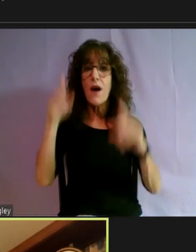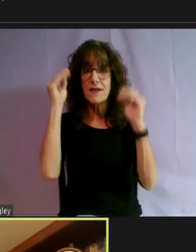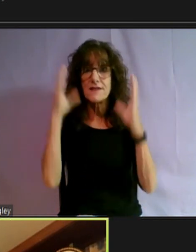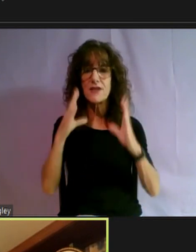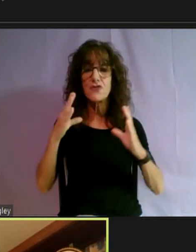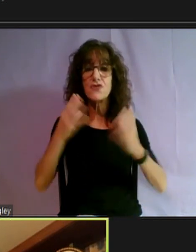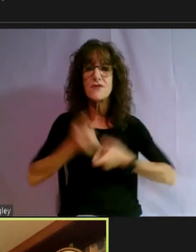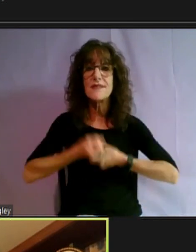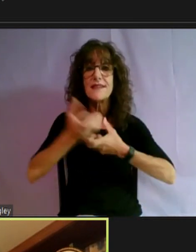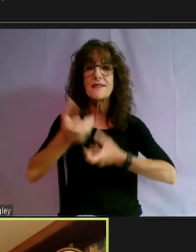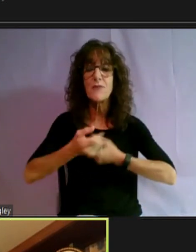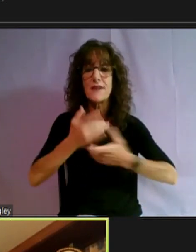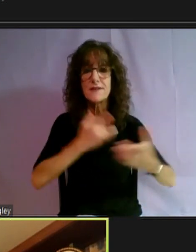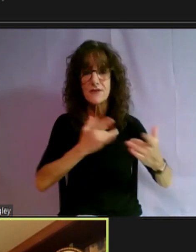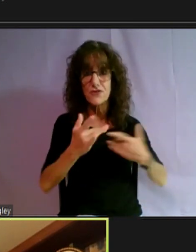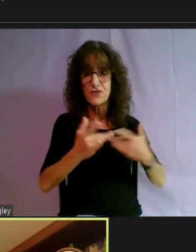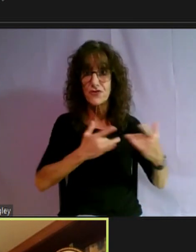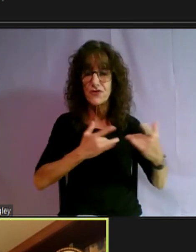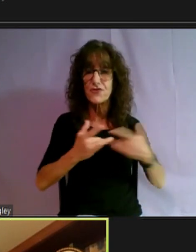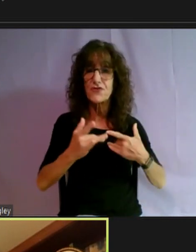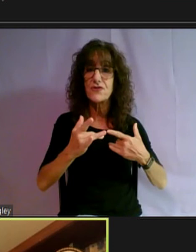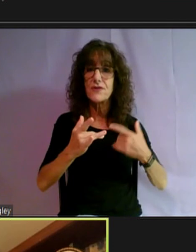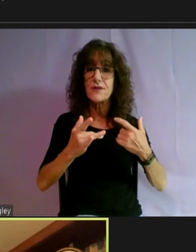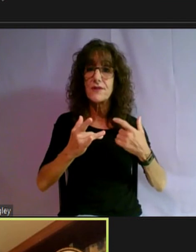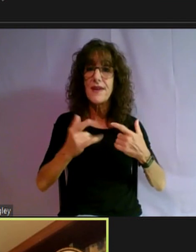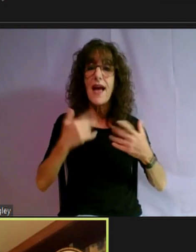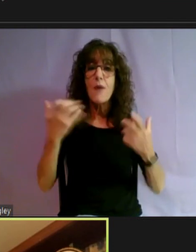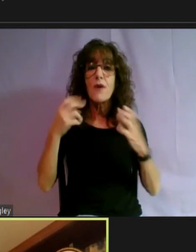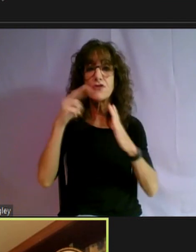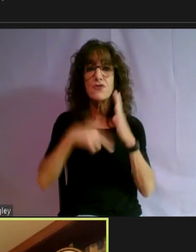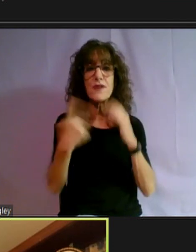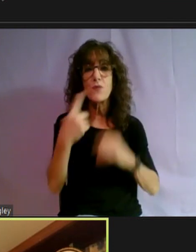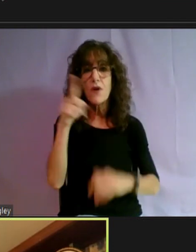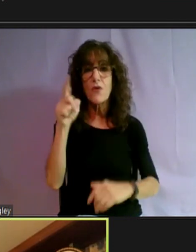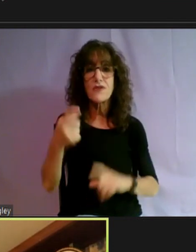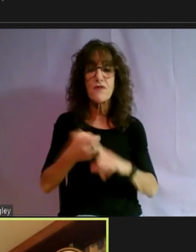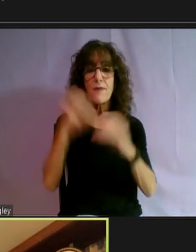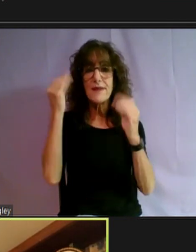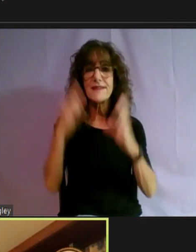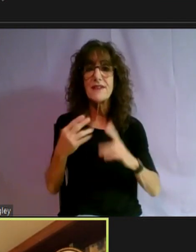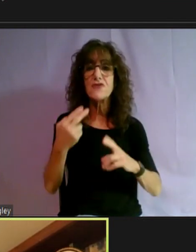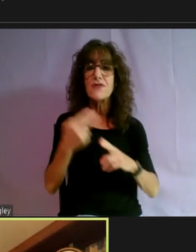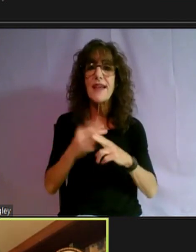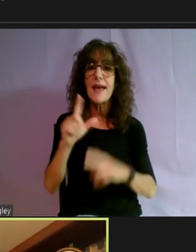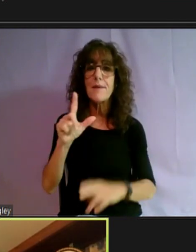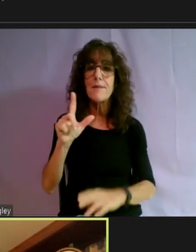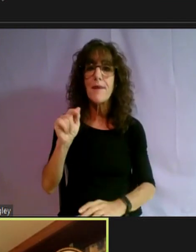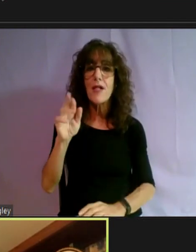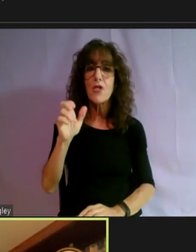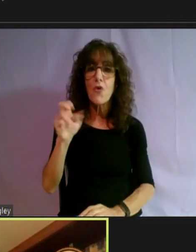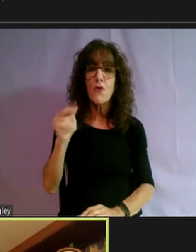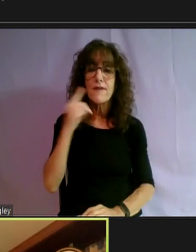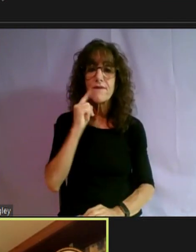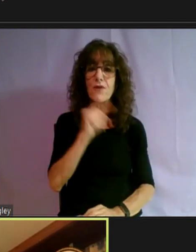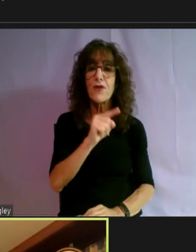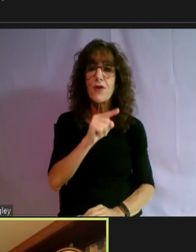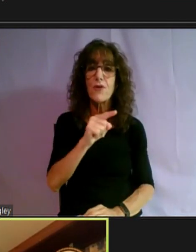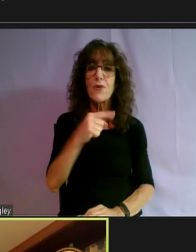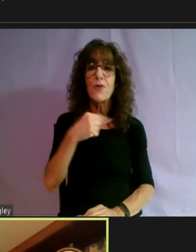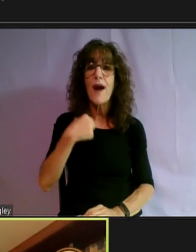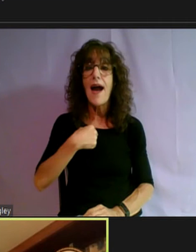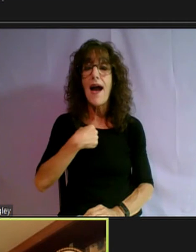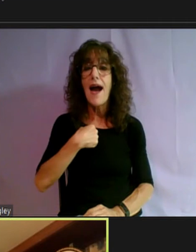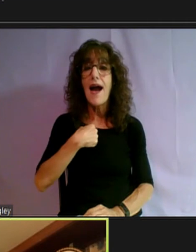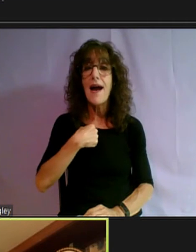expressed their concerns. And I want to read one question from a teacher named Lauren for you. I'm an